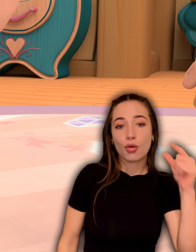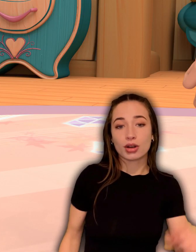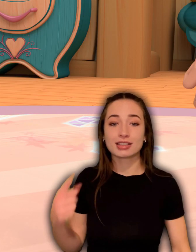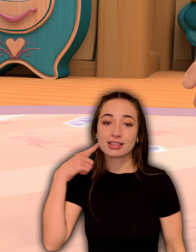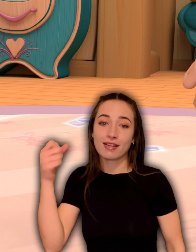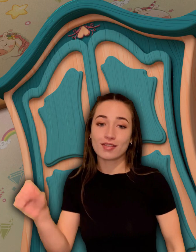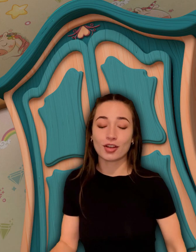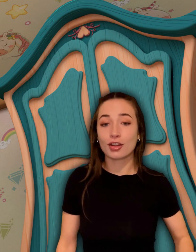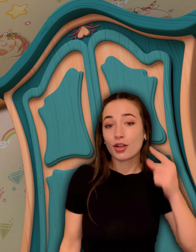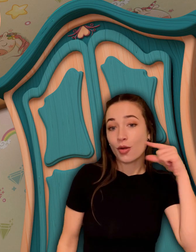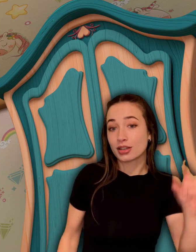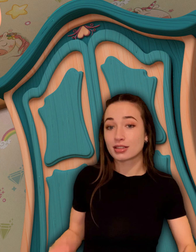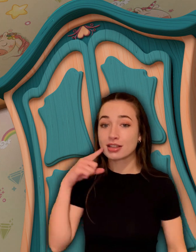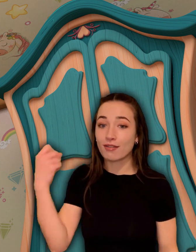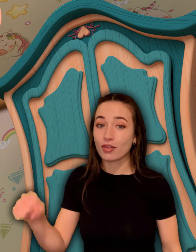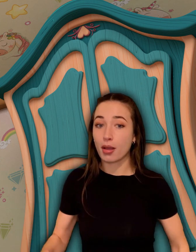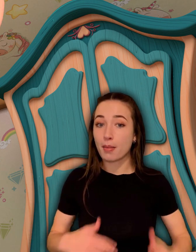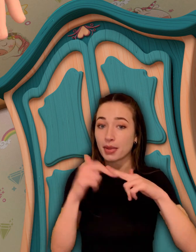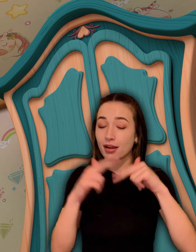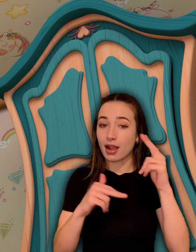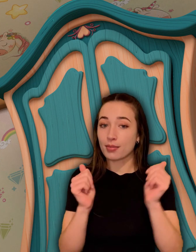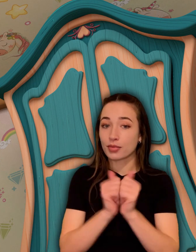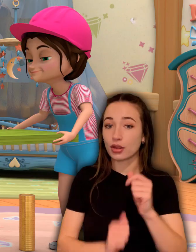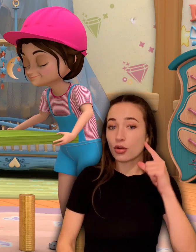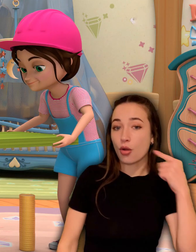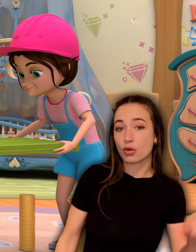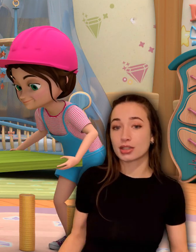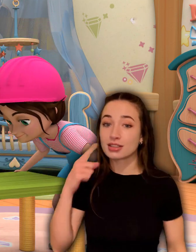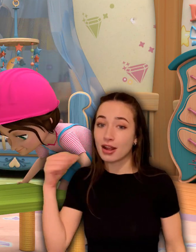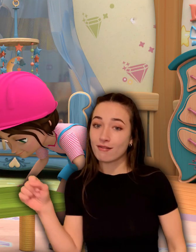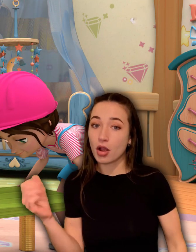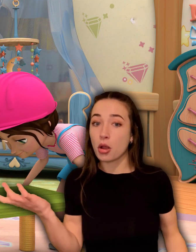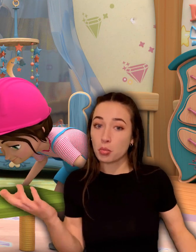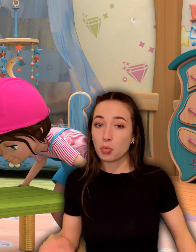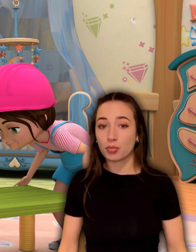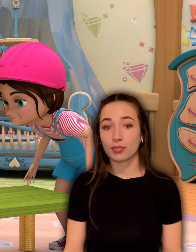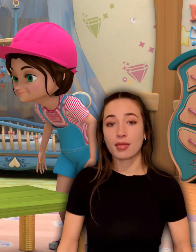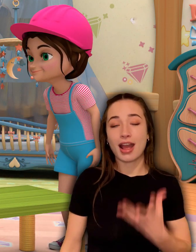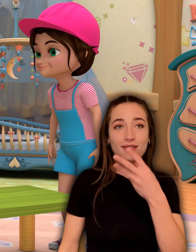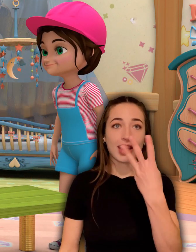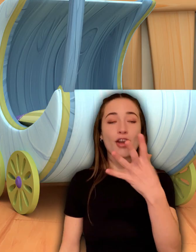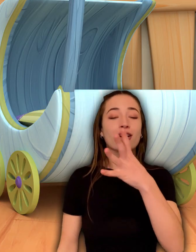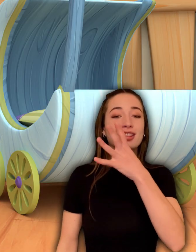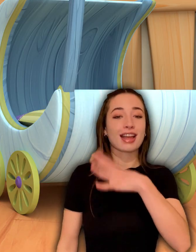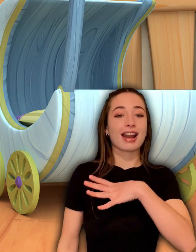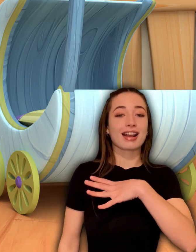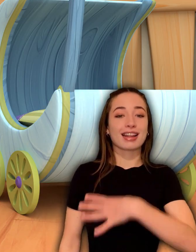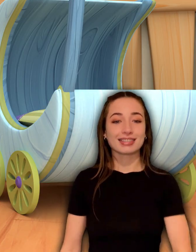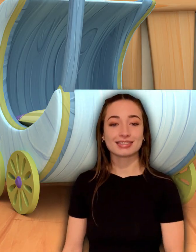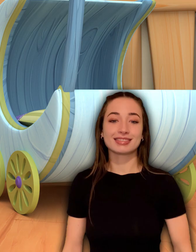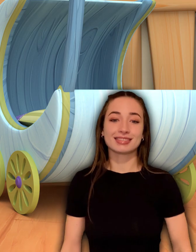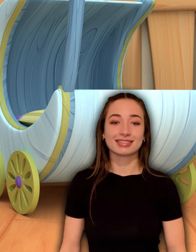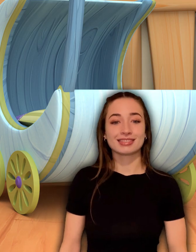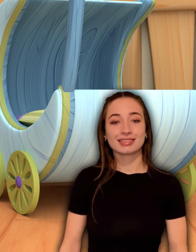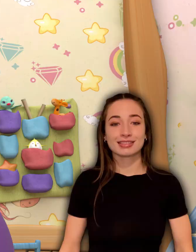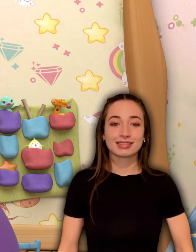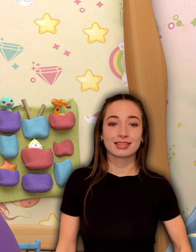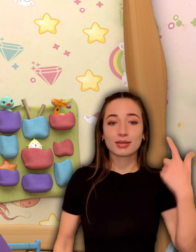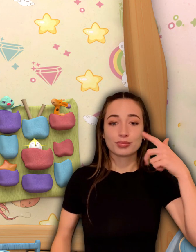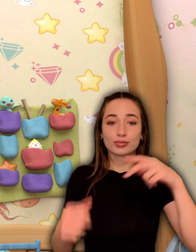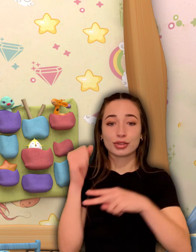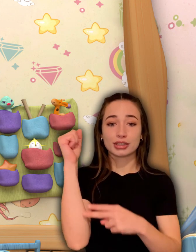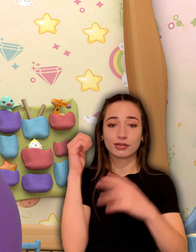and silver gold and silver gold and silver build it up with gold and silver My Fair Lady